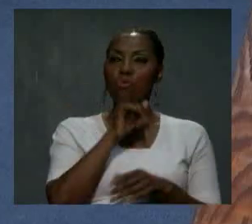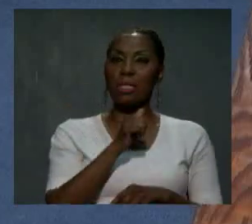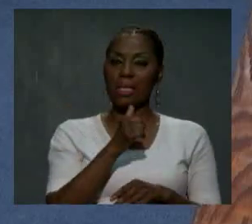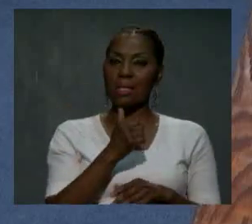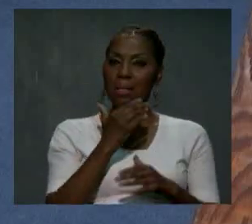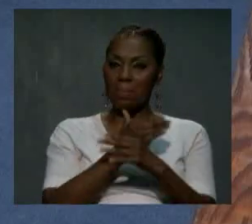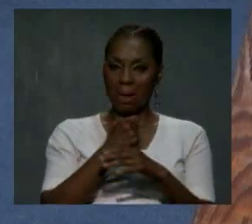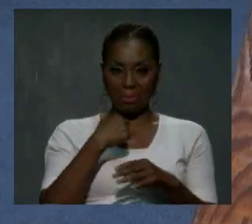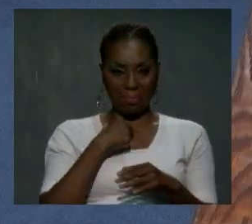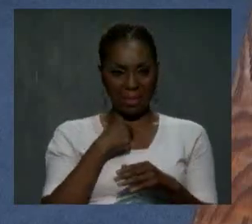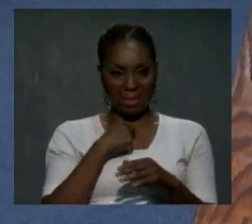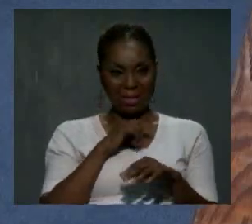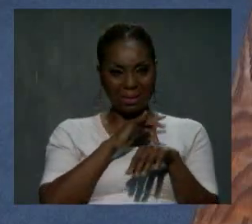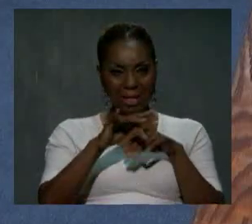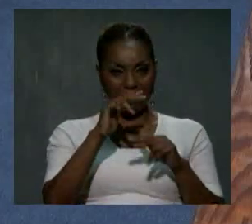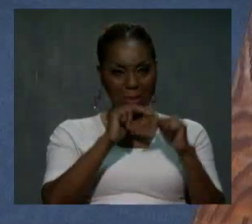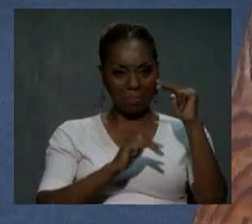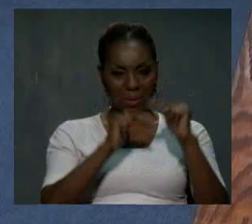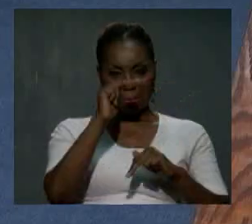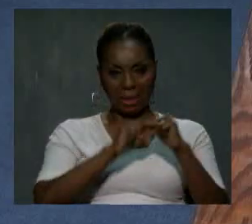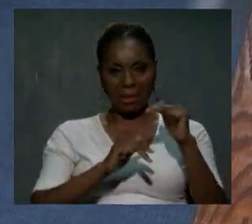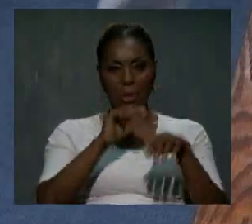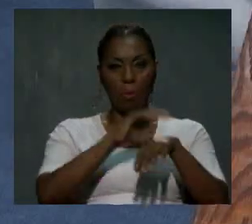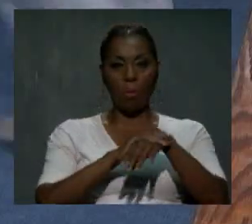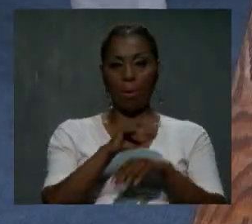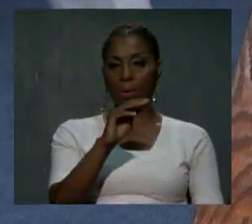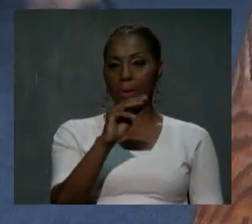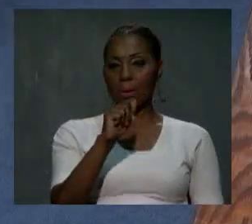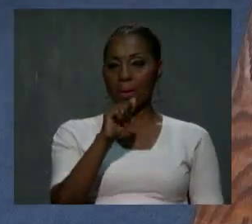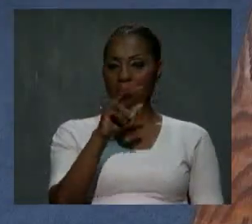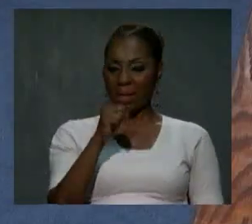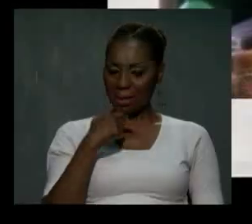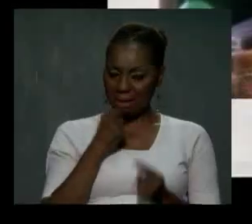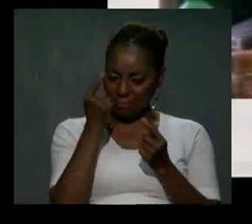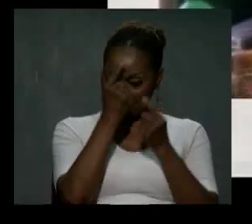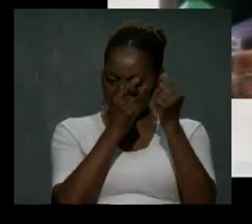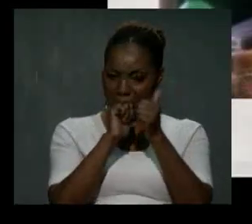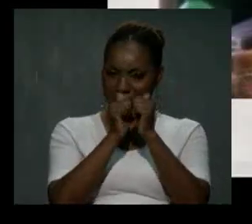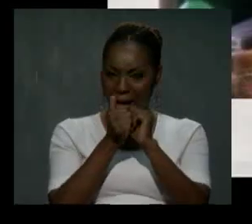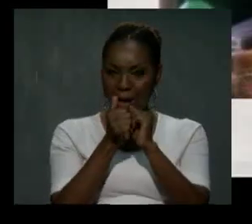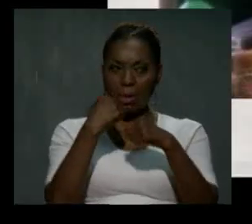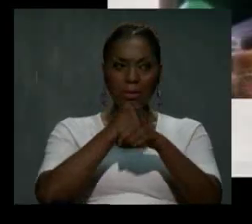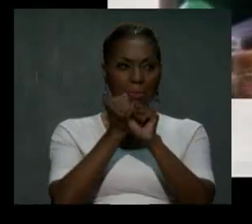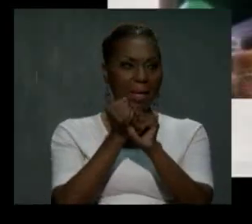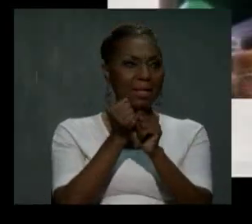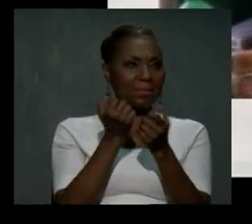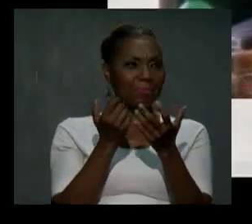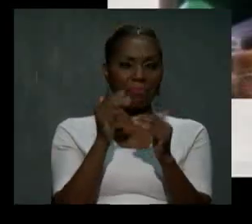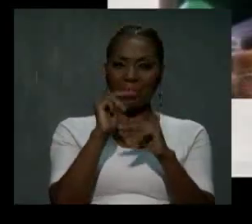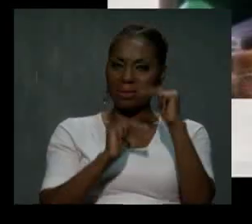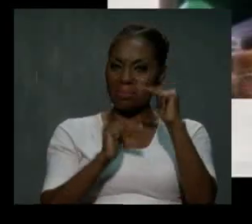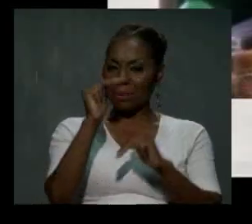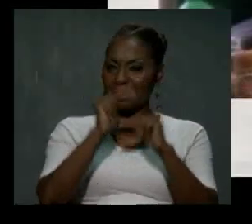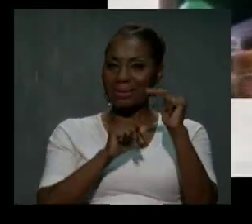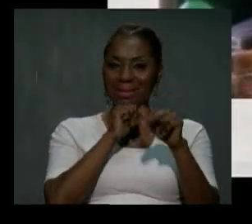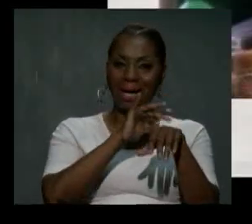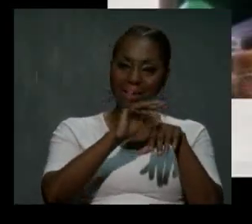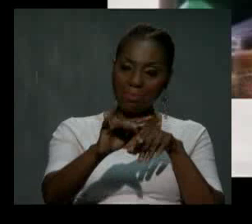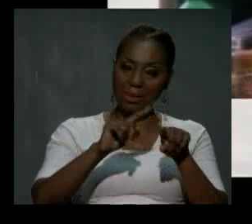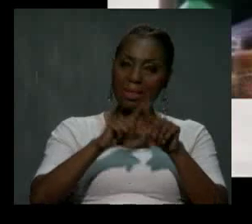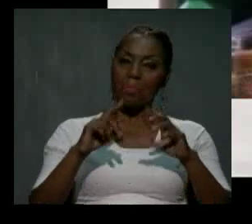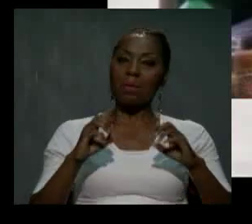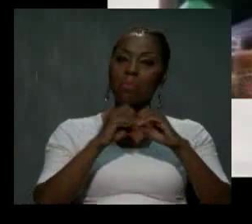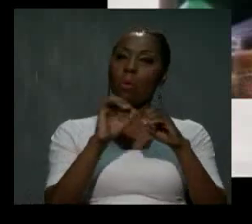is the empty buildings downtown on Main. So I was trying to think of a way to make those not so much empty spaces as